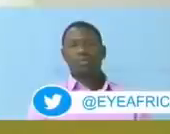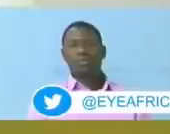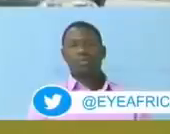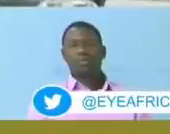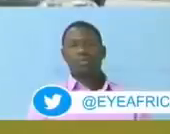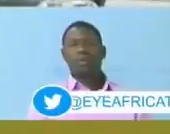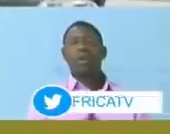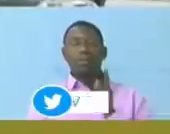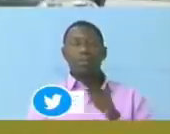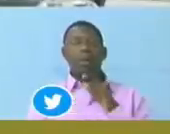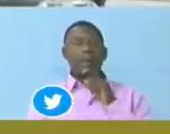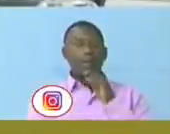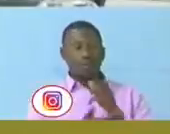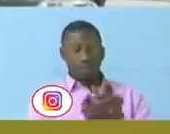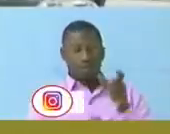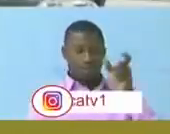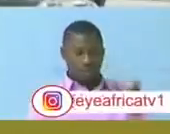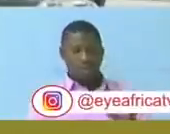I make sure that the witness, you would accept.